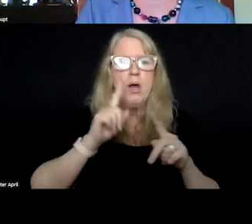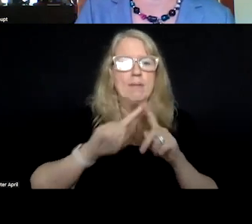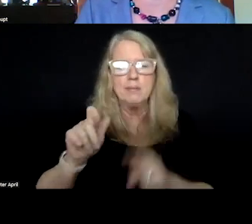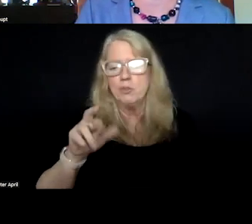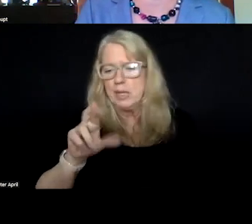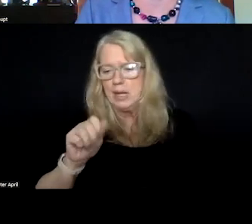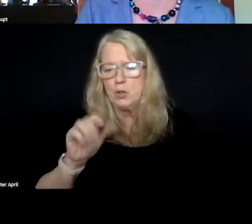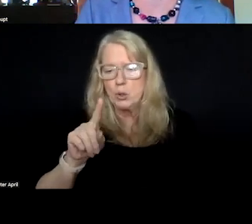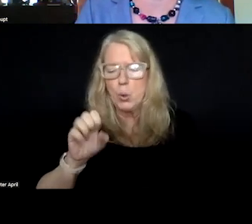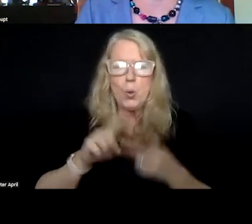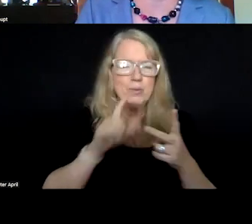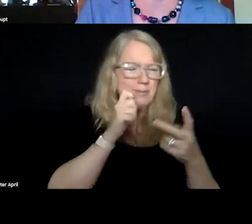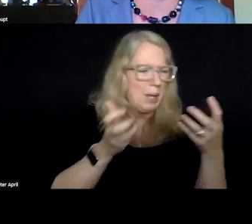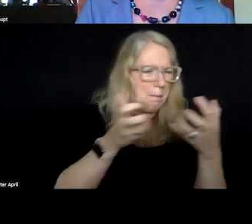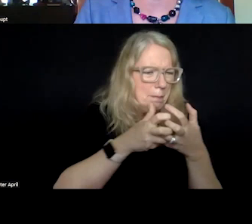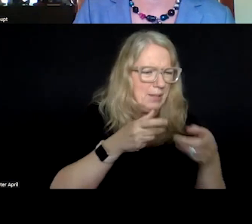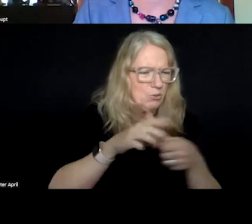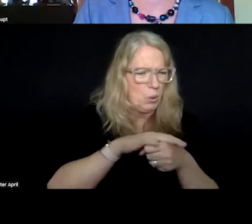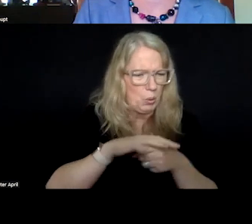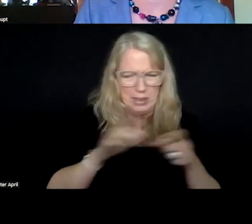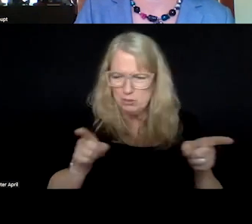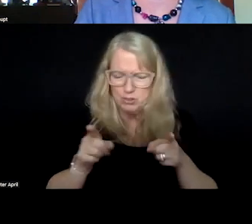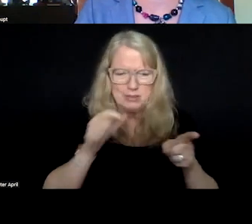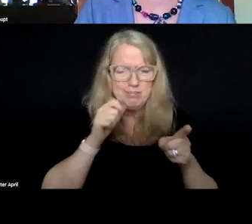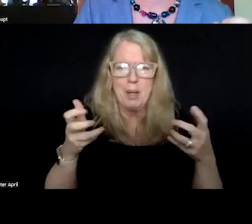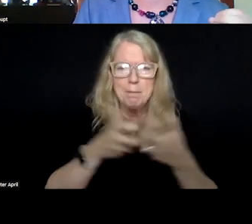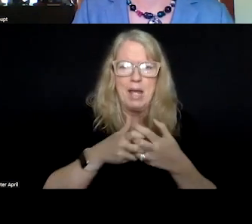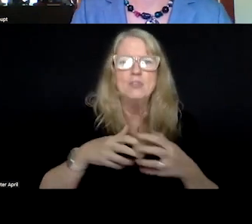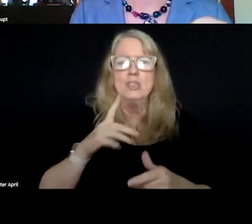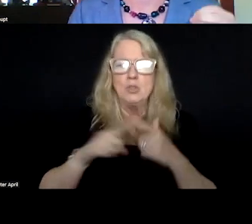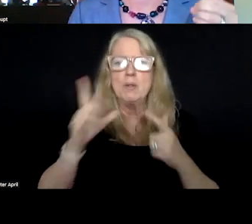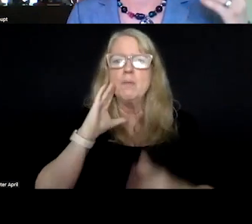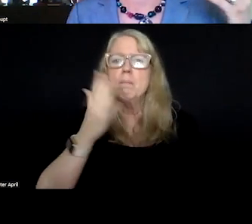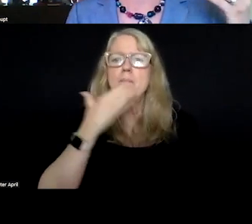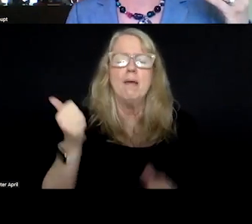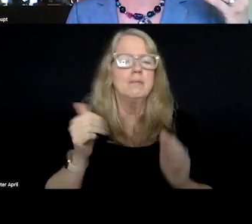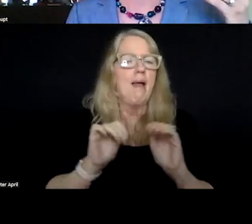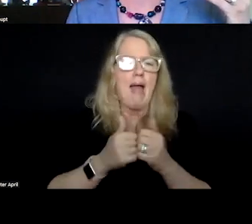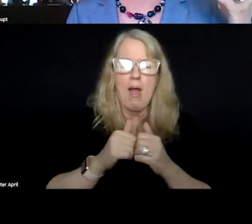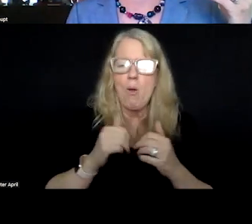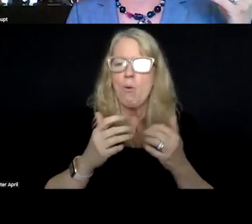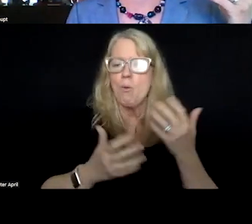that don't necessarily match their location, it's really about having the